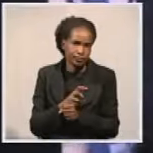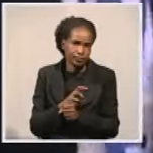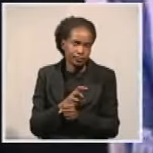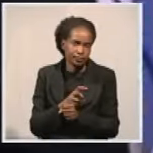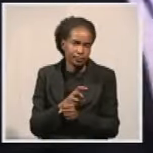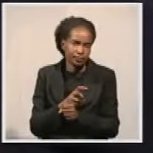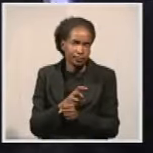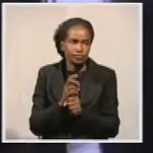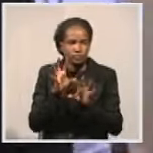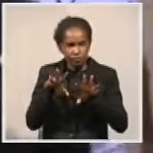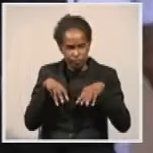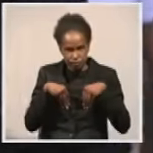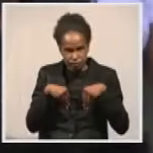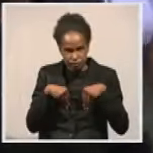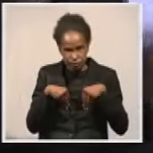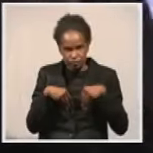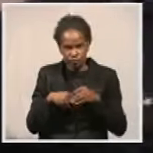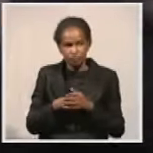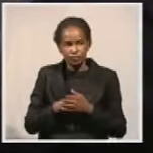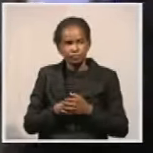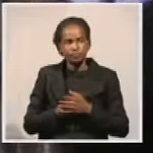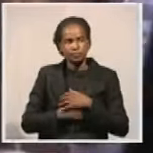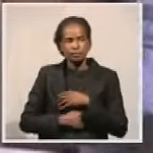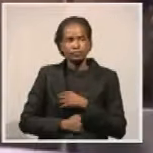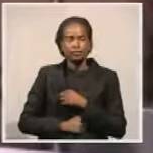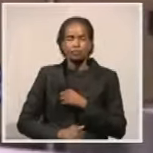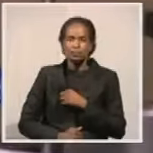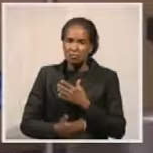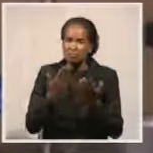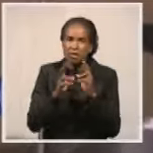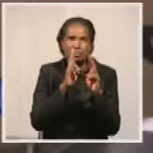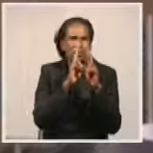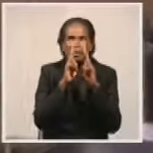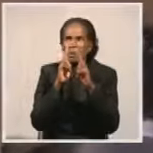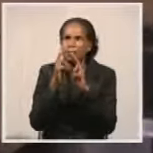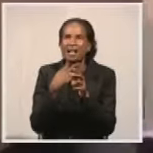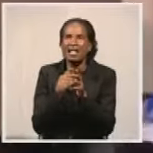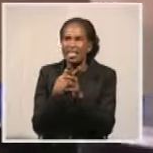to accept, even if we were to consult other